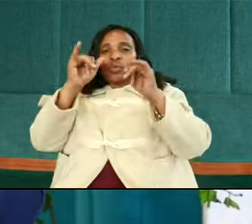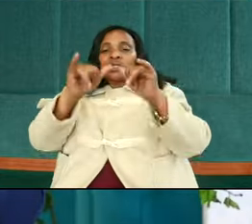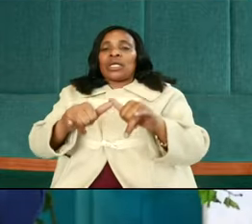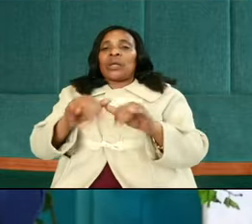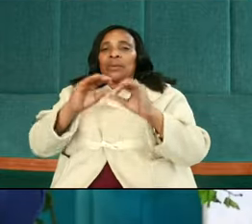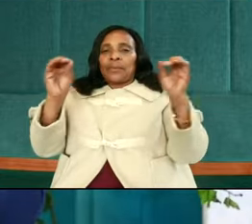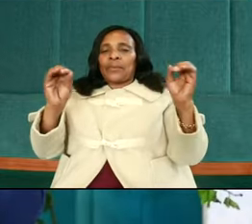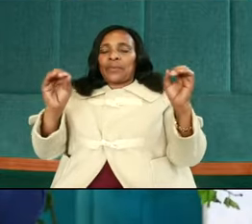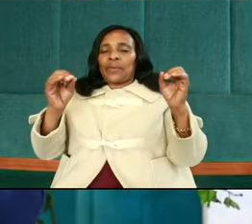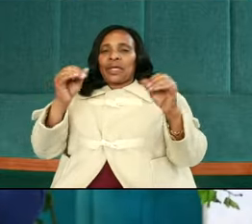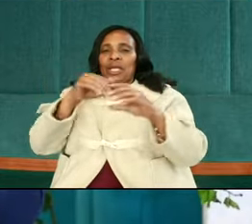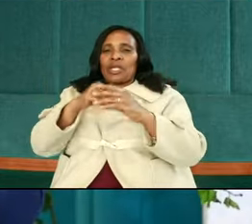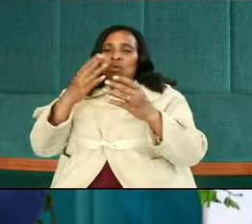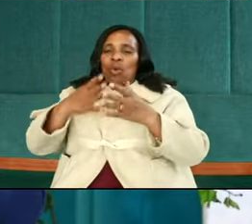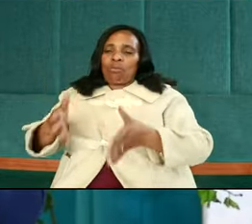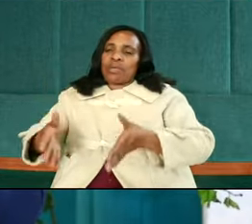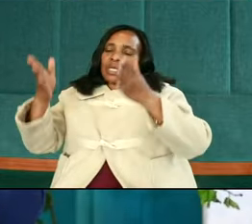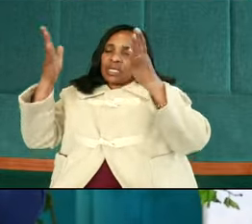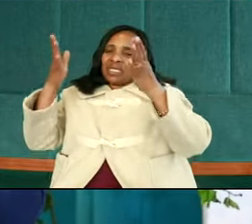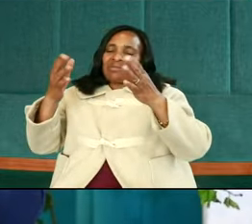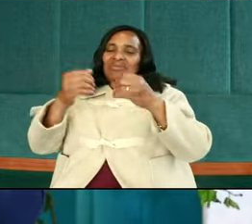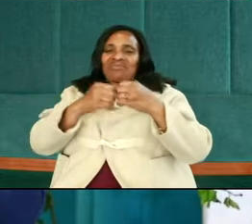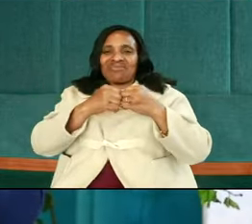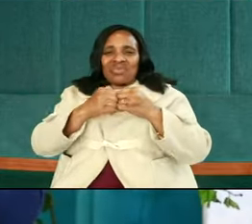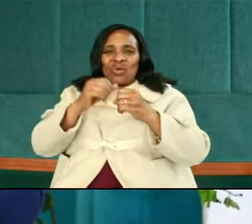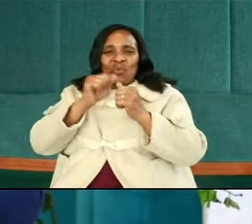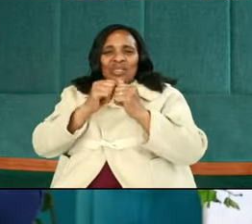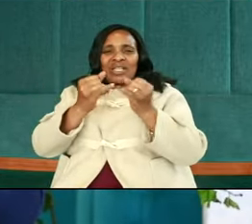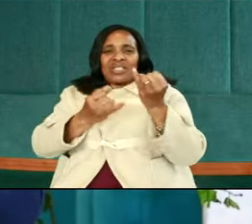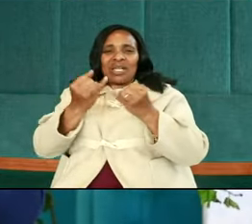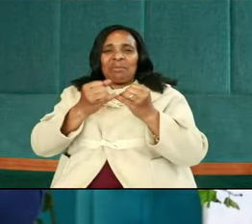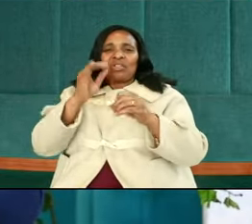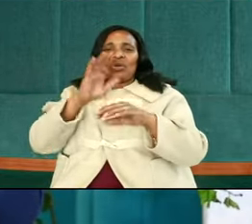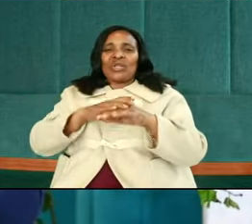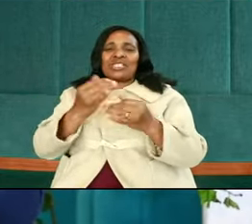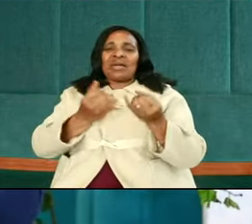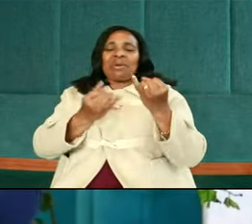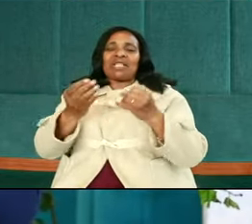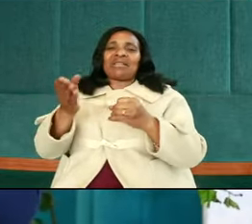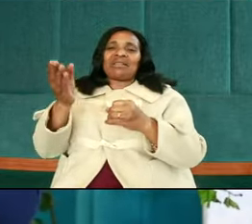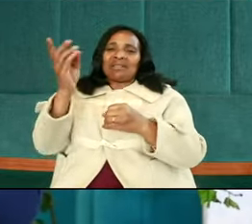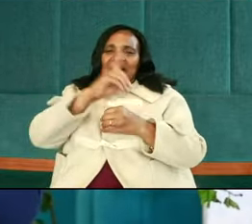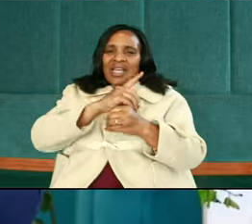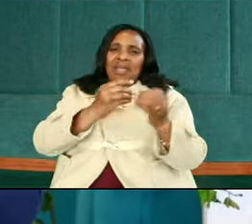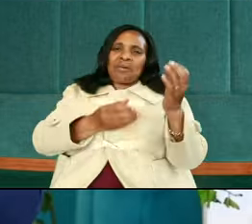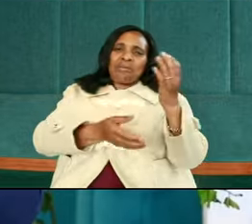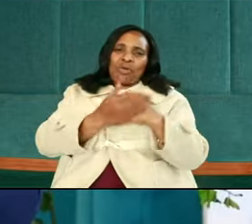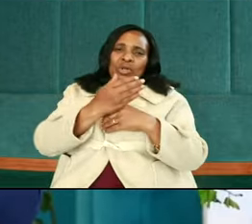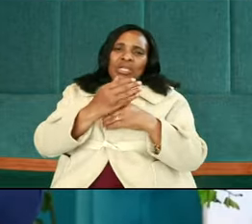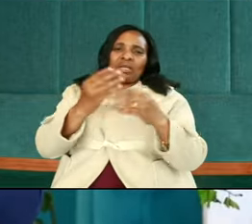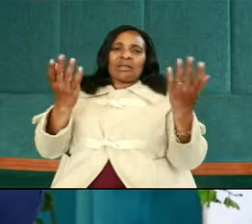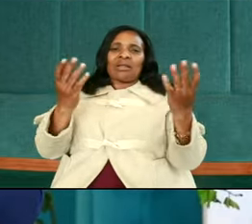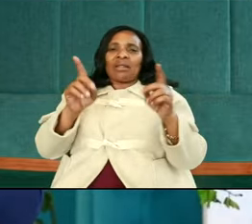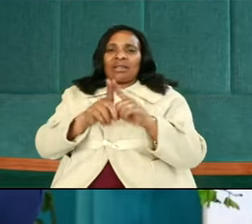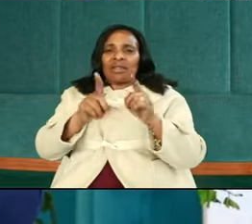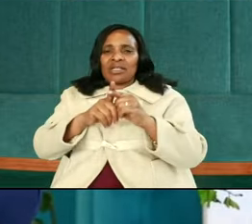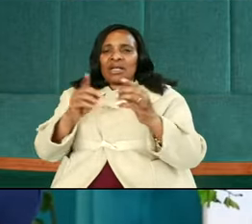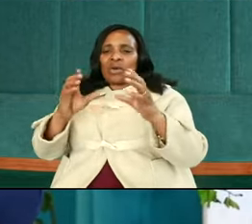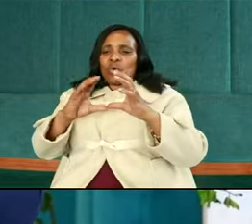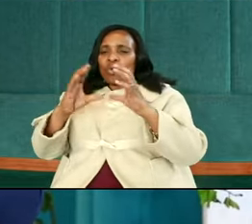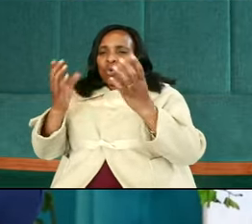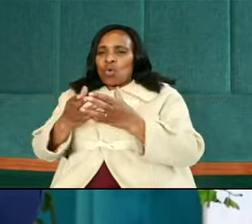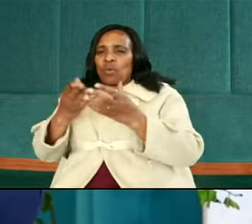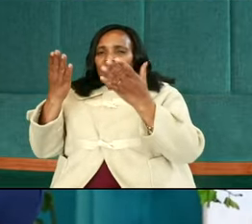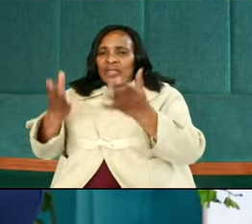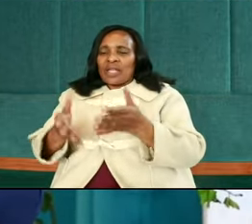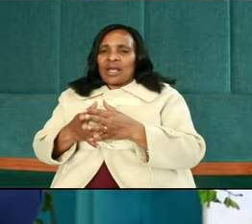kept in your block, you know, you're struggling with the Sabbath. On Sabbath day, Sabbath morning, that's when Club Kiboko is there. That